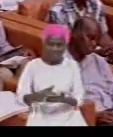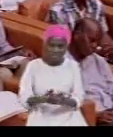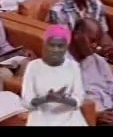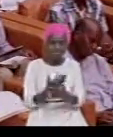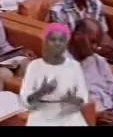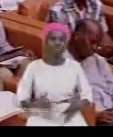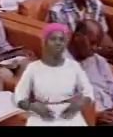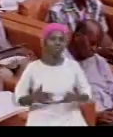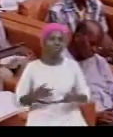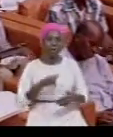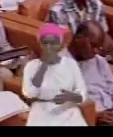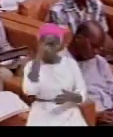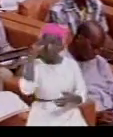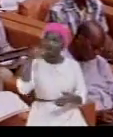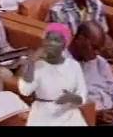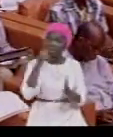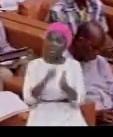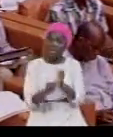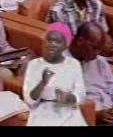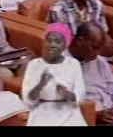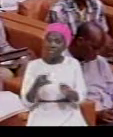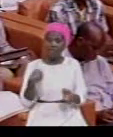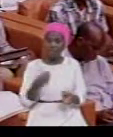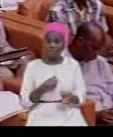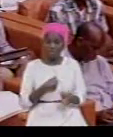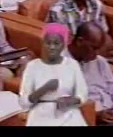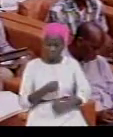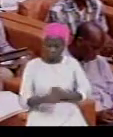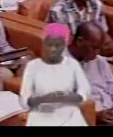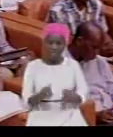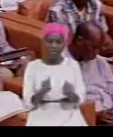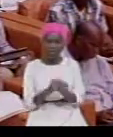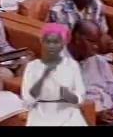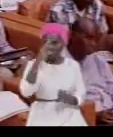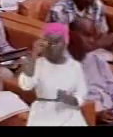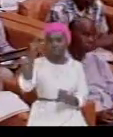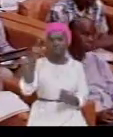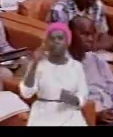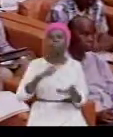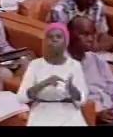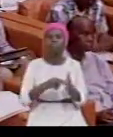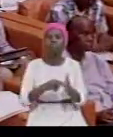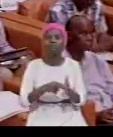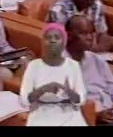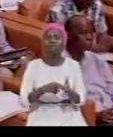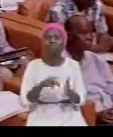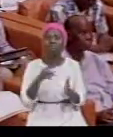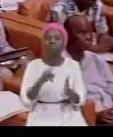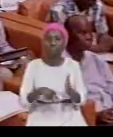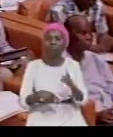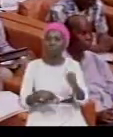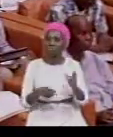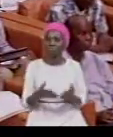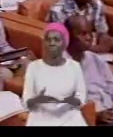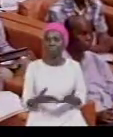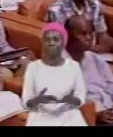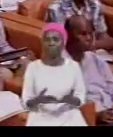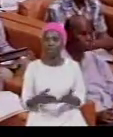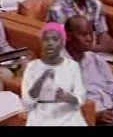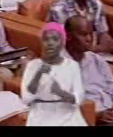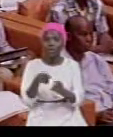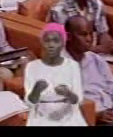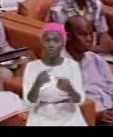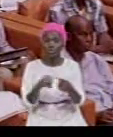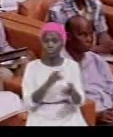we suffer with him, what does that mean? When you come to Christ, there may be those who do